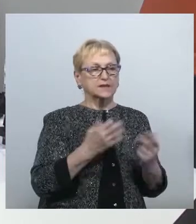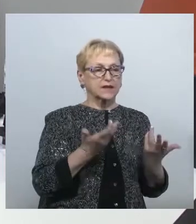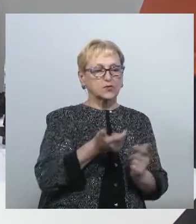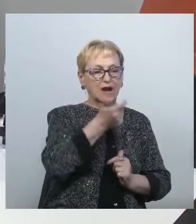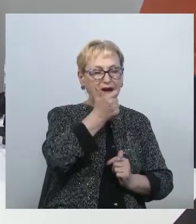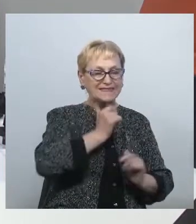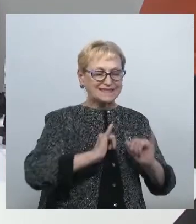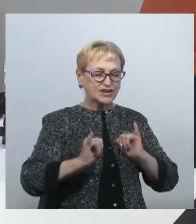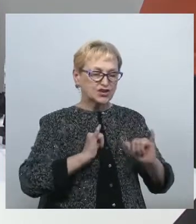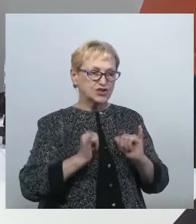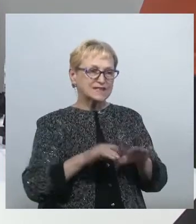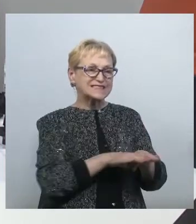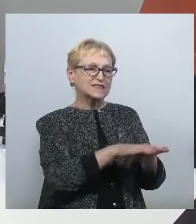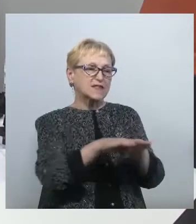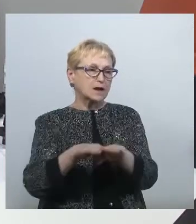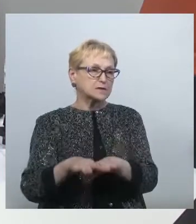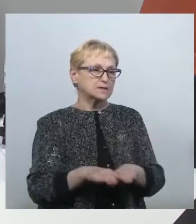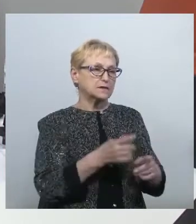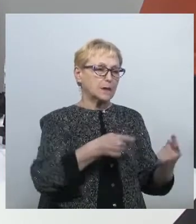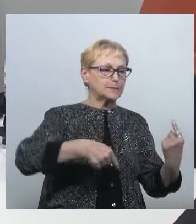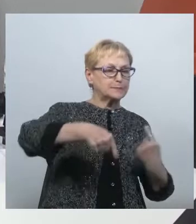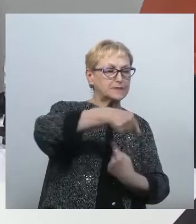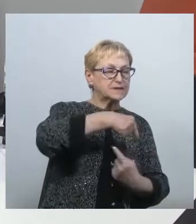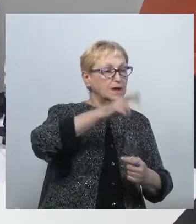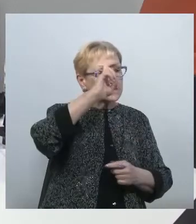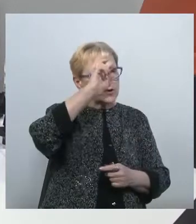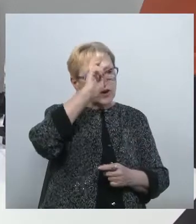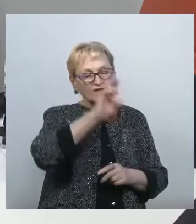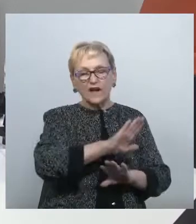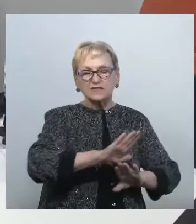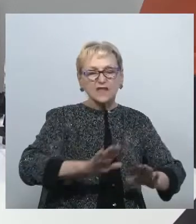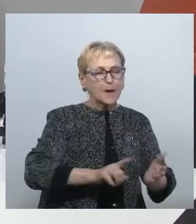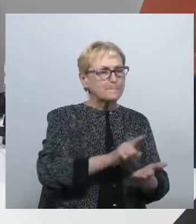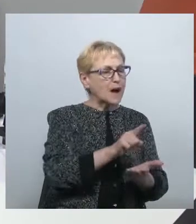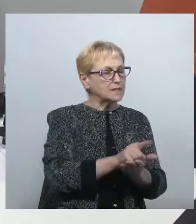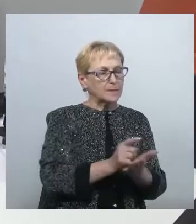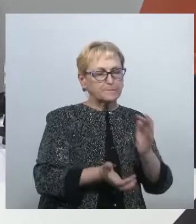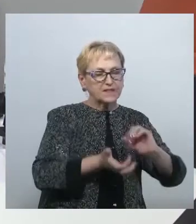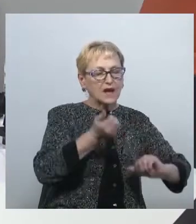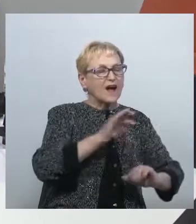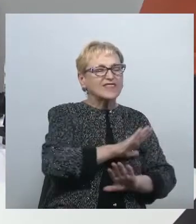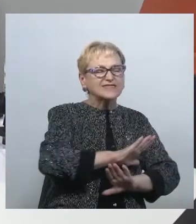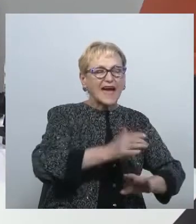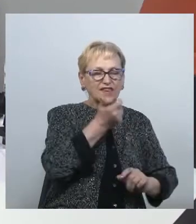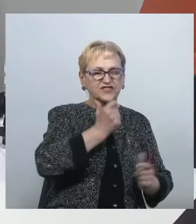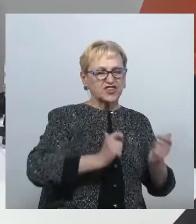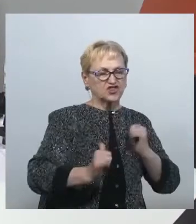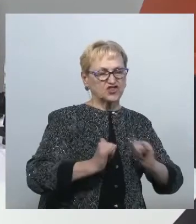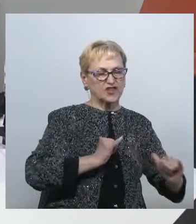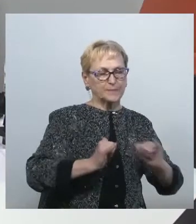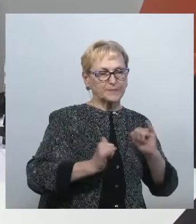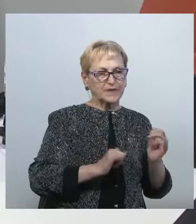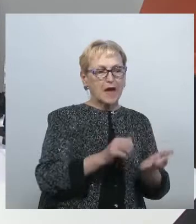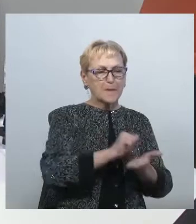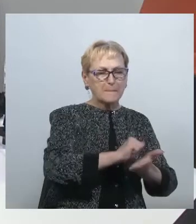of ethical standards or of business quality, because the state wouldn't have to support the